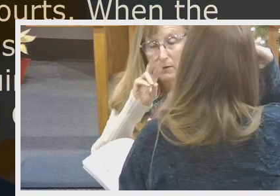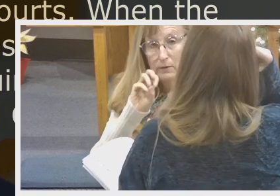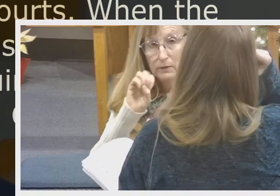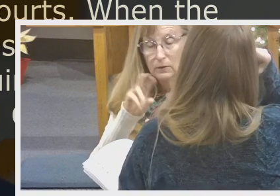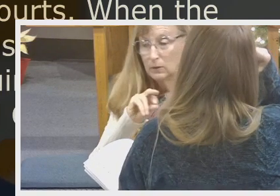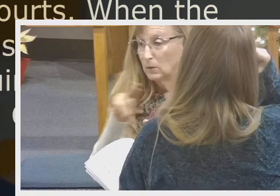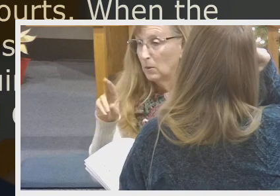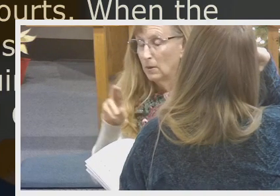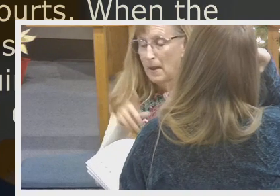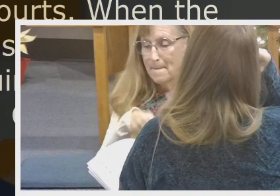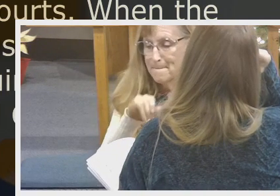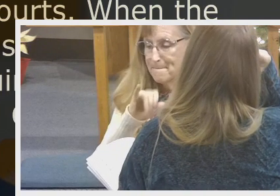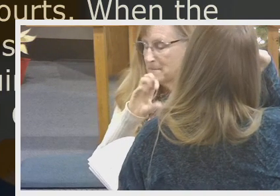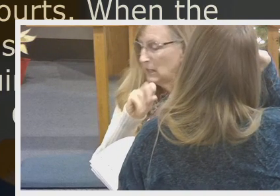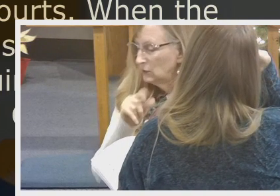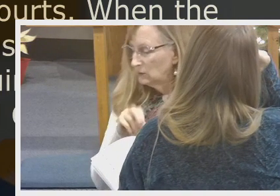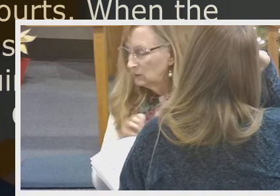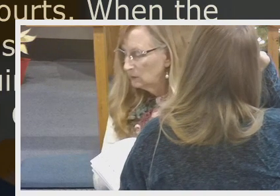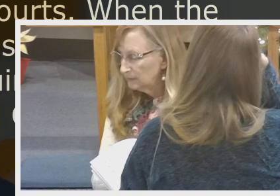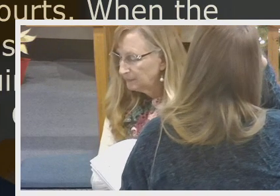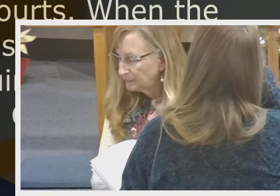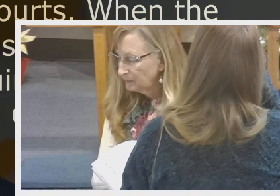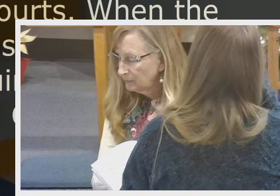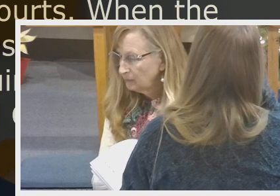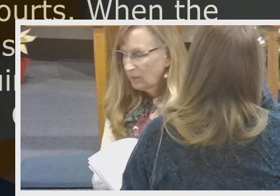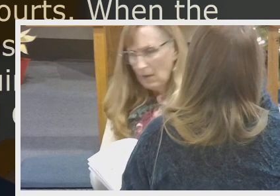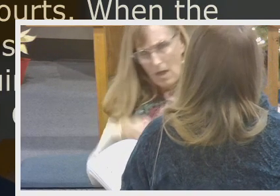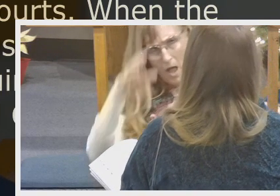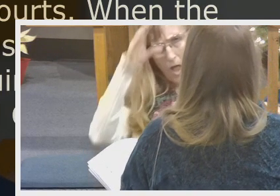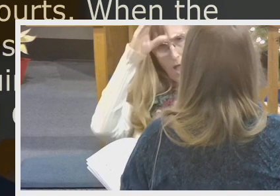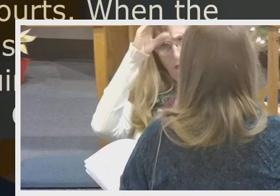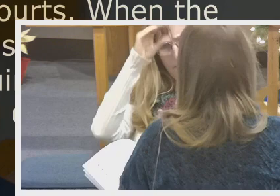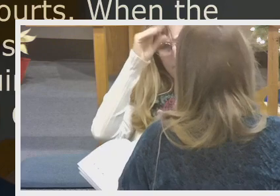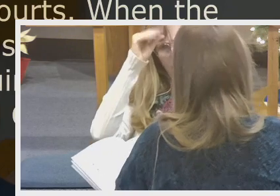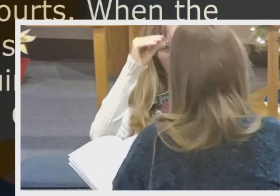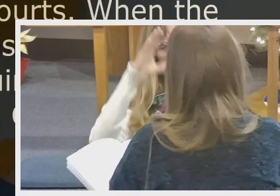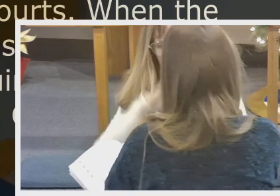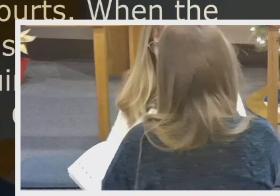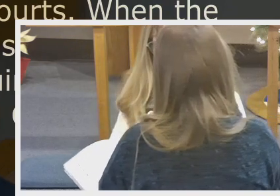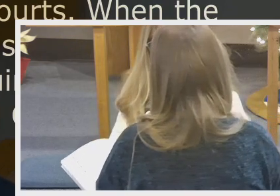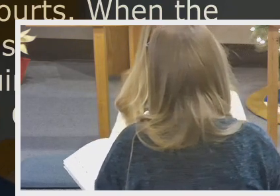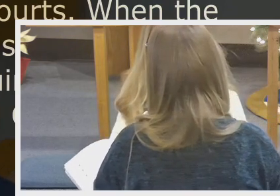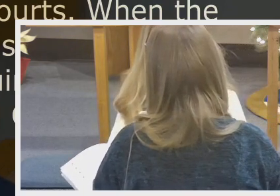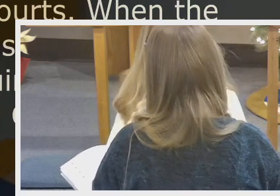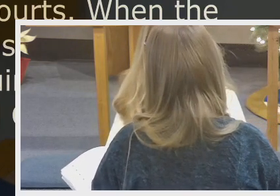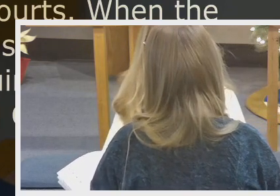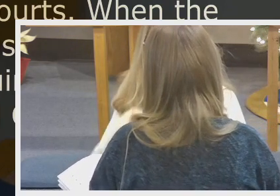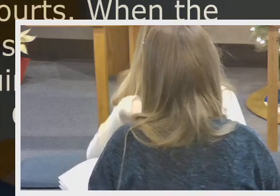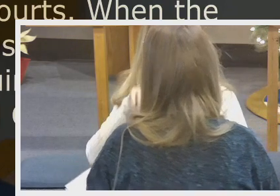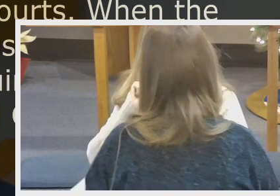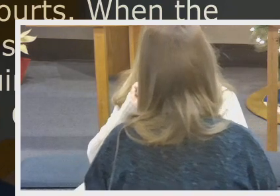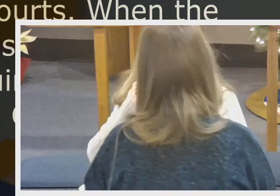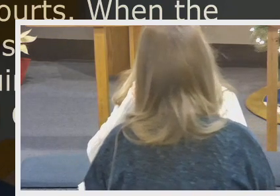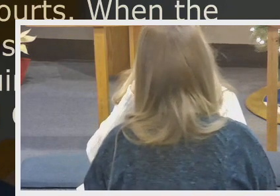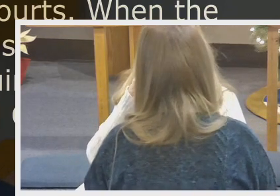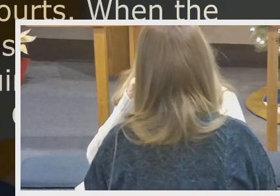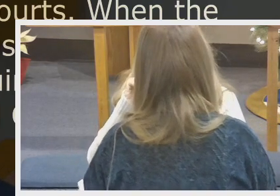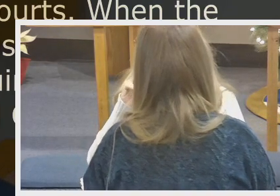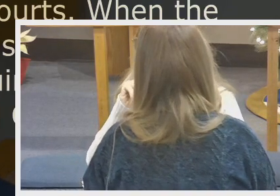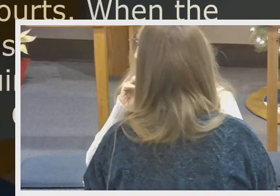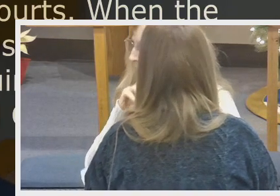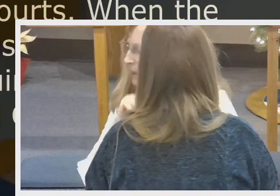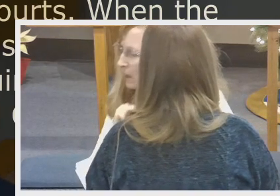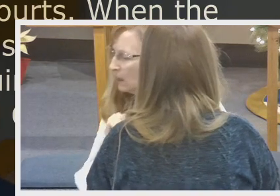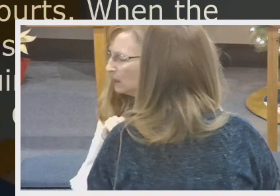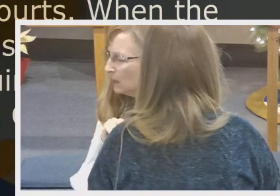Now there was a man in Jerusalem called Simeon, who was righteous and devout. He was waiting for the consolation